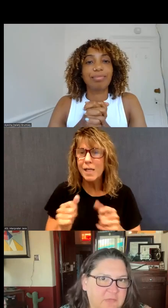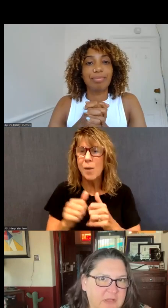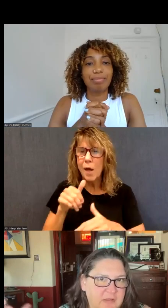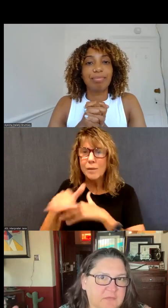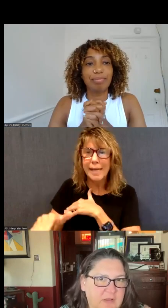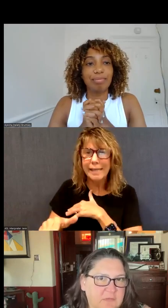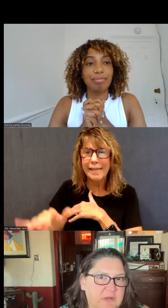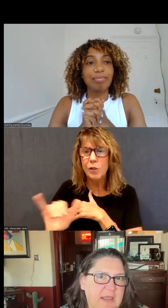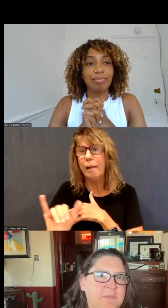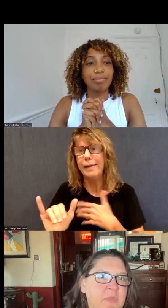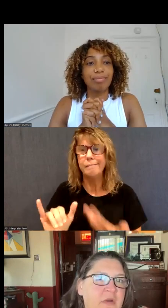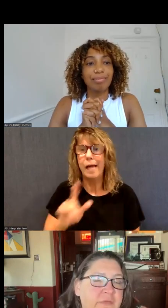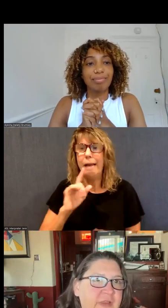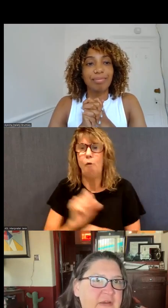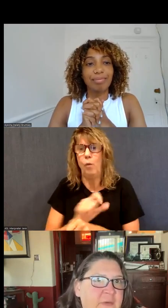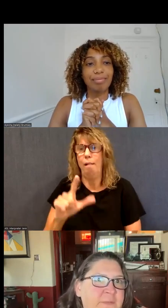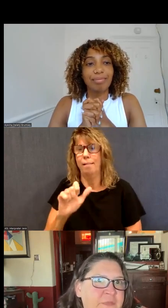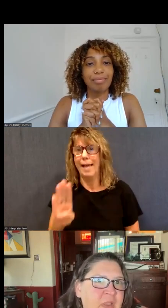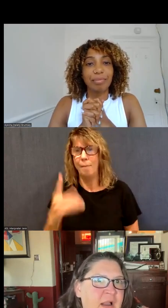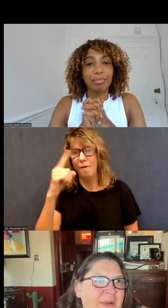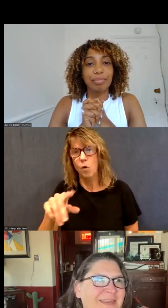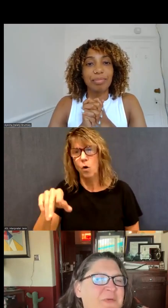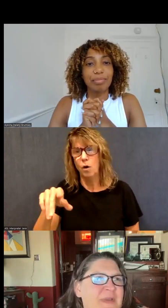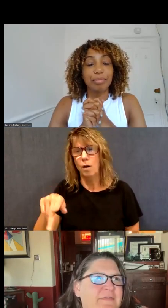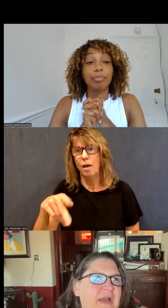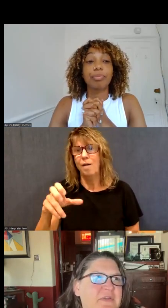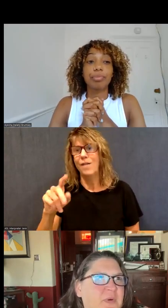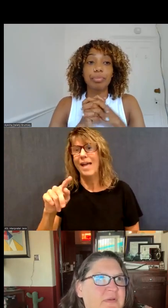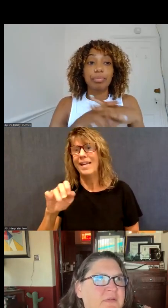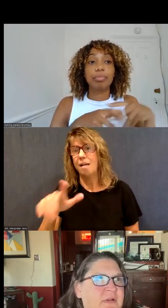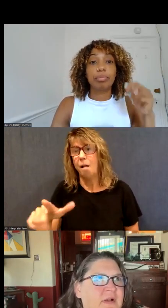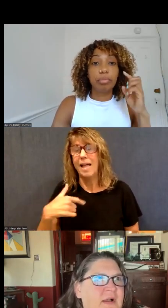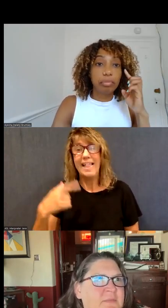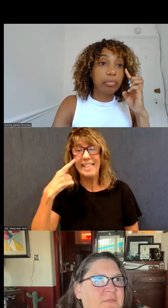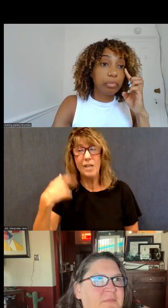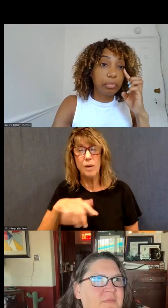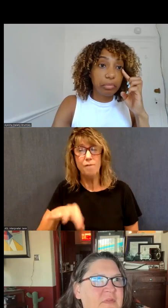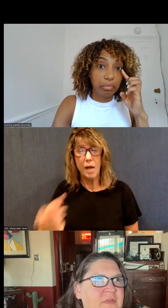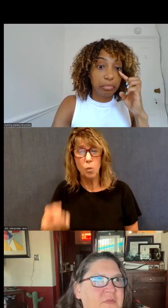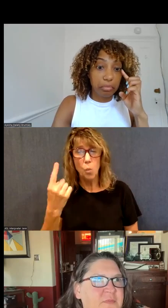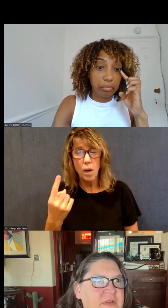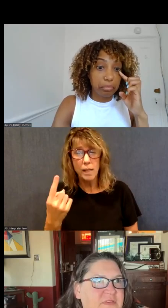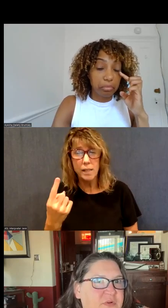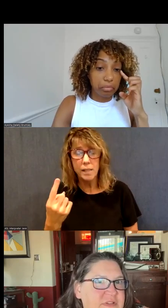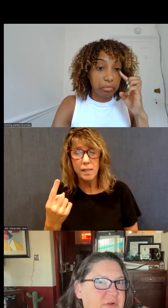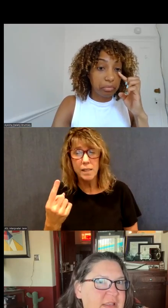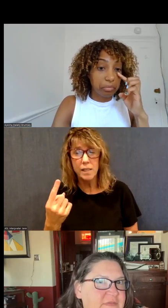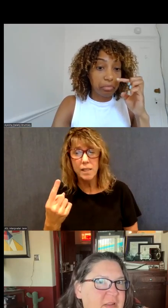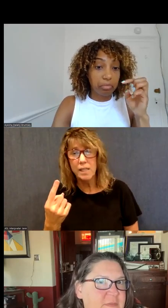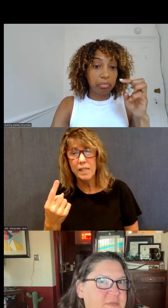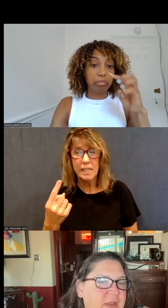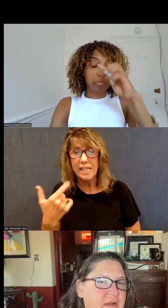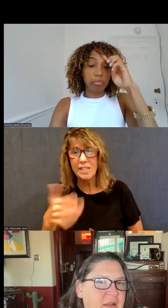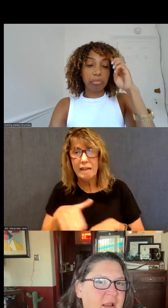off to like a real lab for fentanyl. I think we may have found one. Those have been sort of slow to